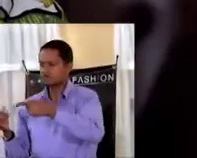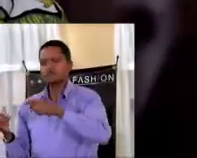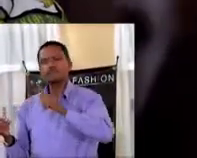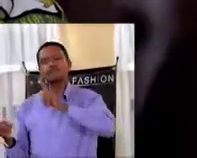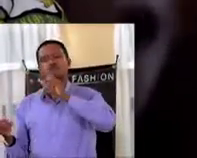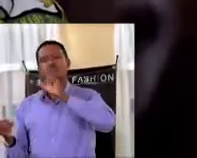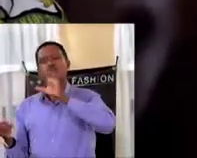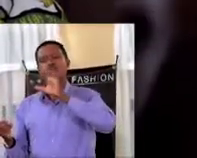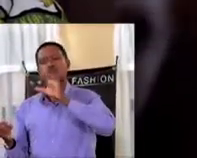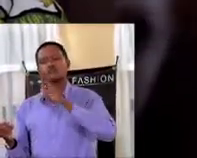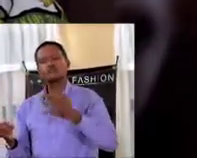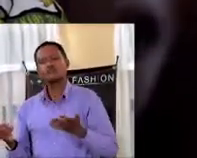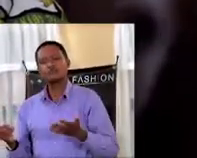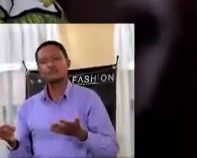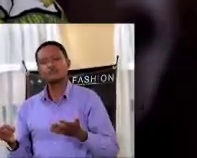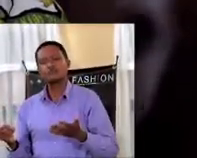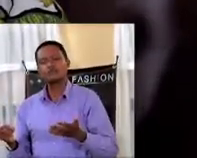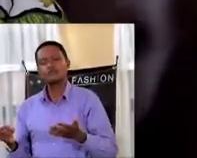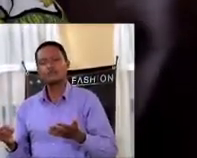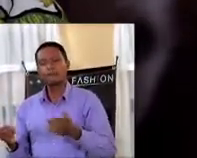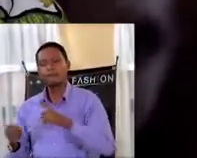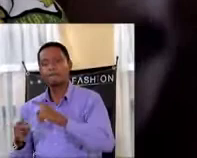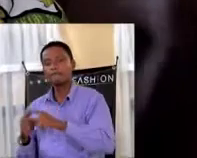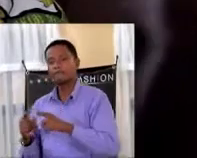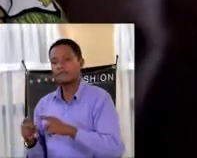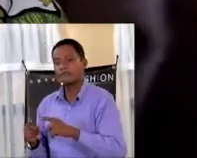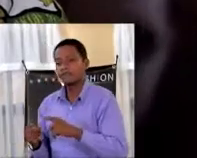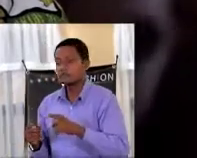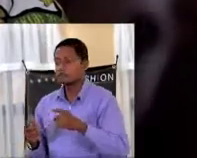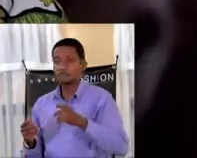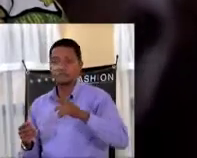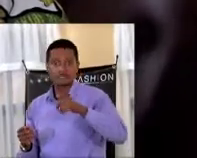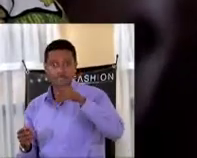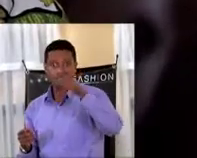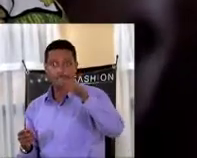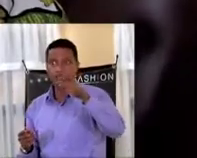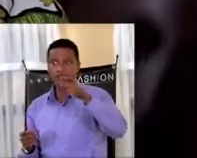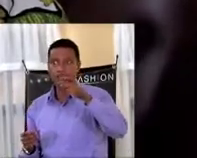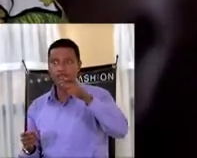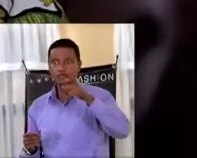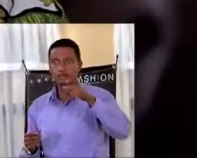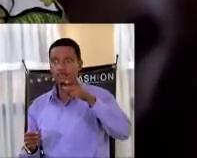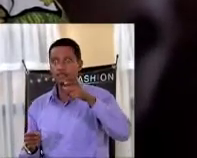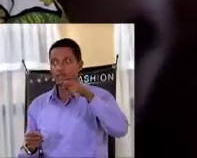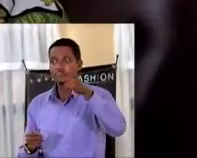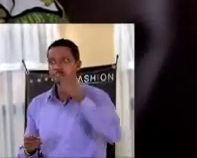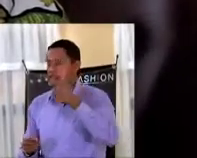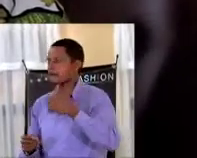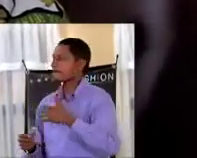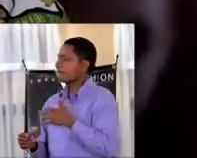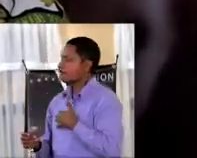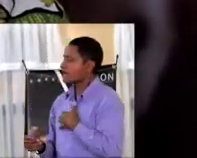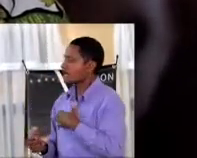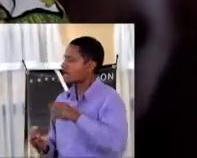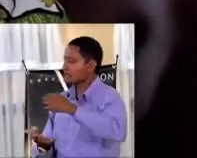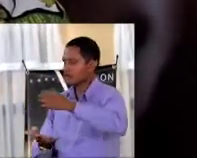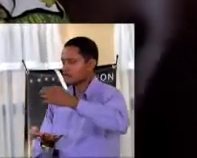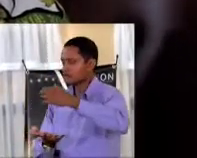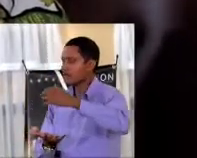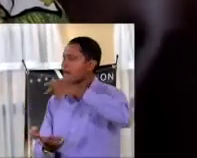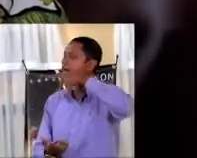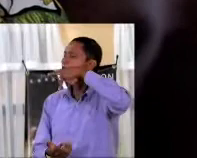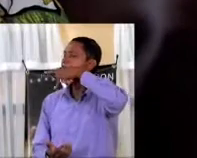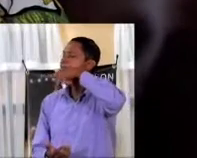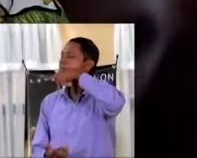$300. And I said, well, what if Bertie's felt like his pepper sauce was worth $1,000? And Yuki says, you know what? I put time, effort, and energy.